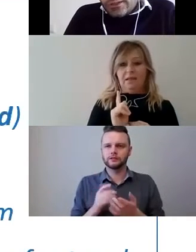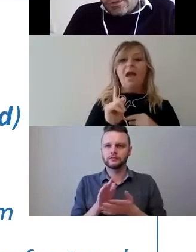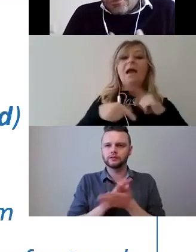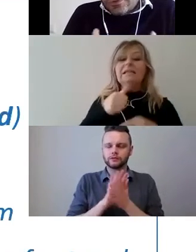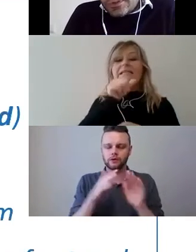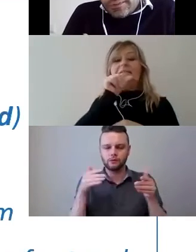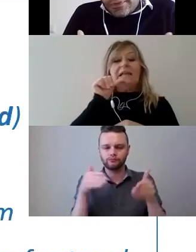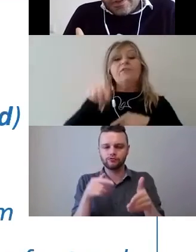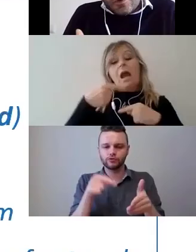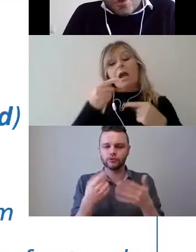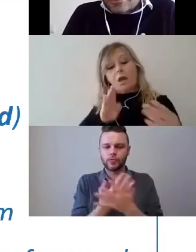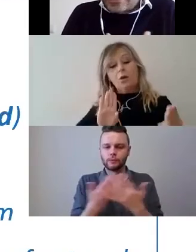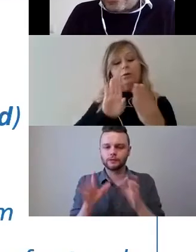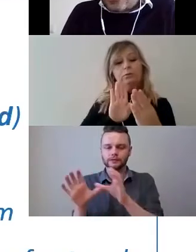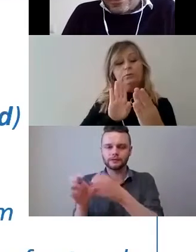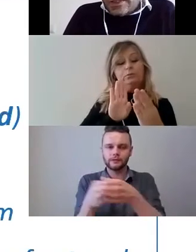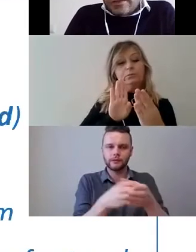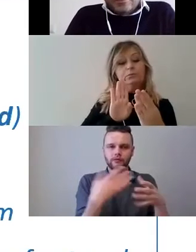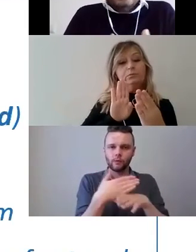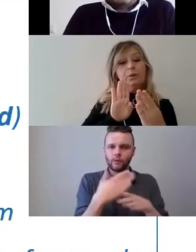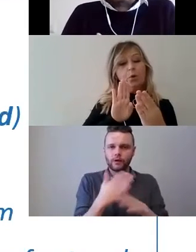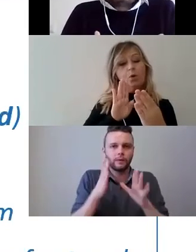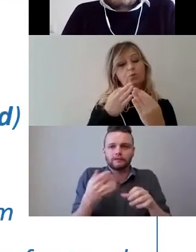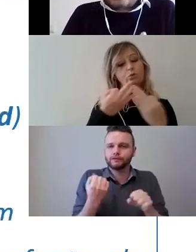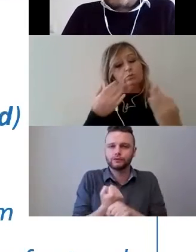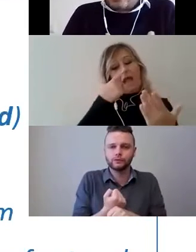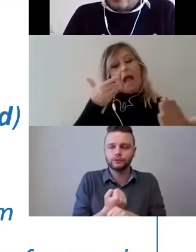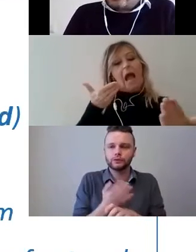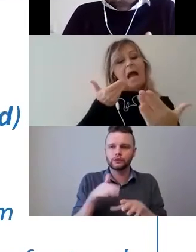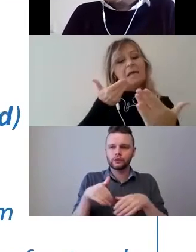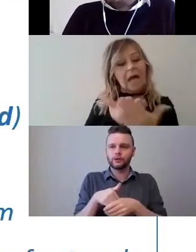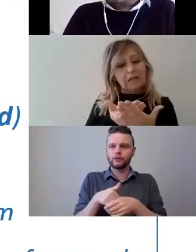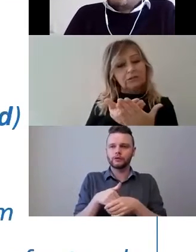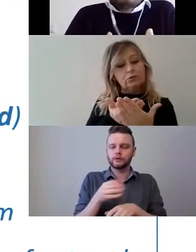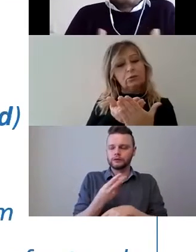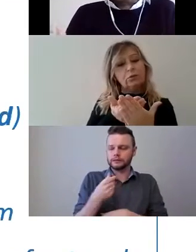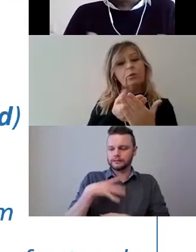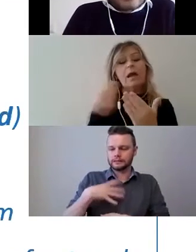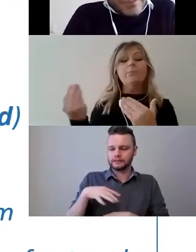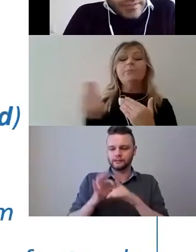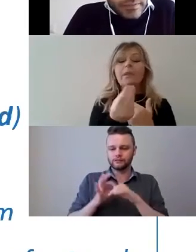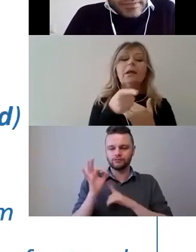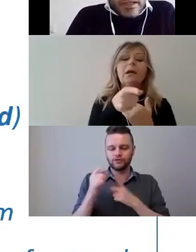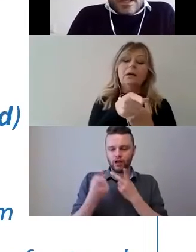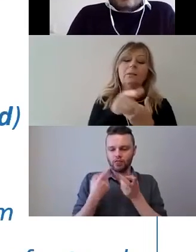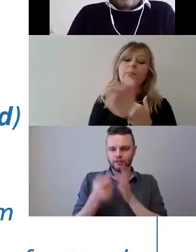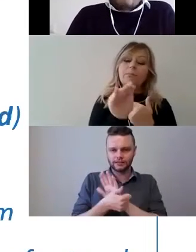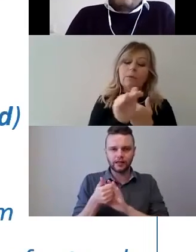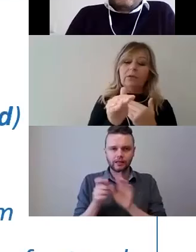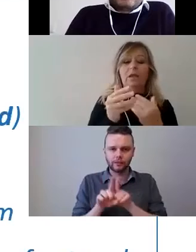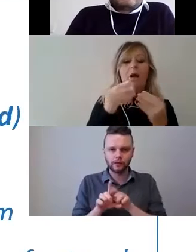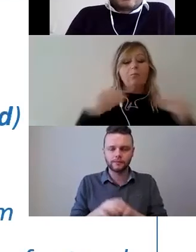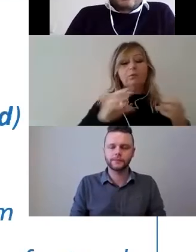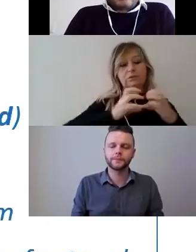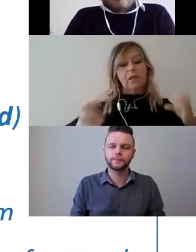approaching to the multidisciplinary work that has to be done. Includes also that there's a need to improve other skills. So we